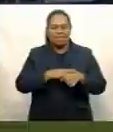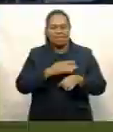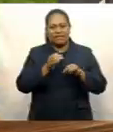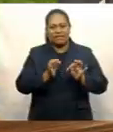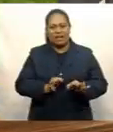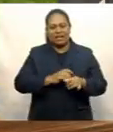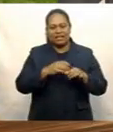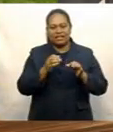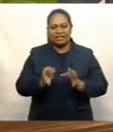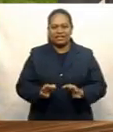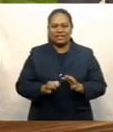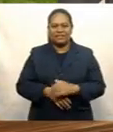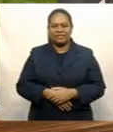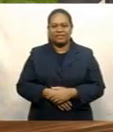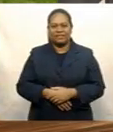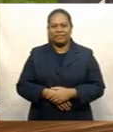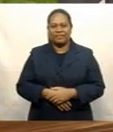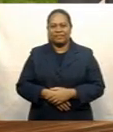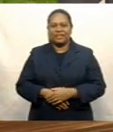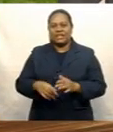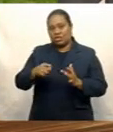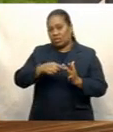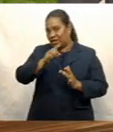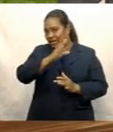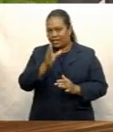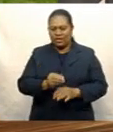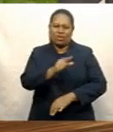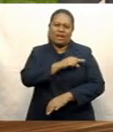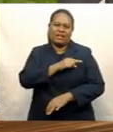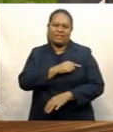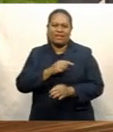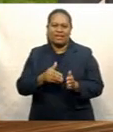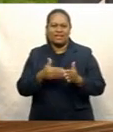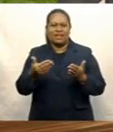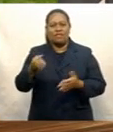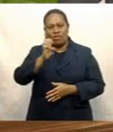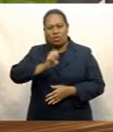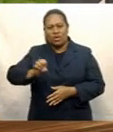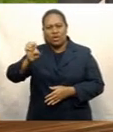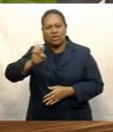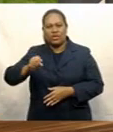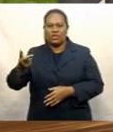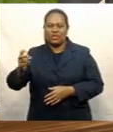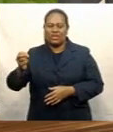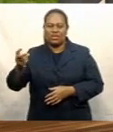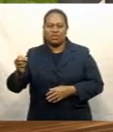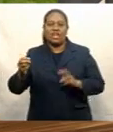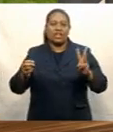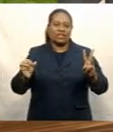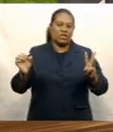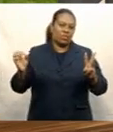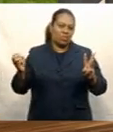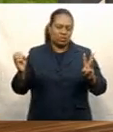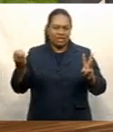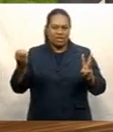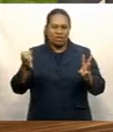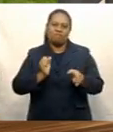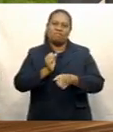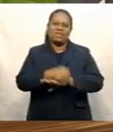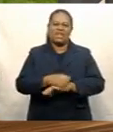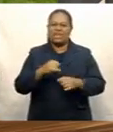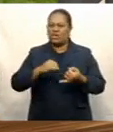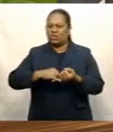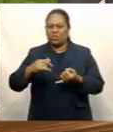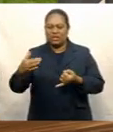FBC Sports. Italy has qualified for the knockout stage of Euro 2020 after a 3-0 victory over Switzerland today. It